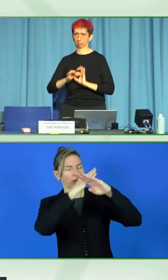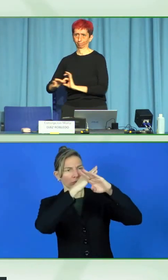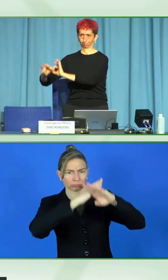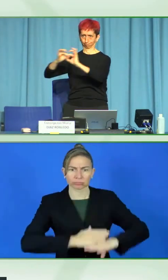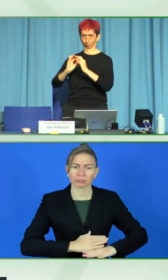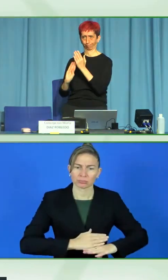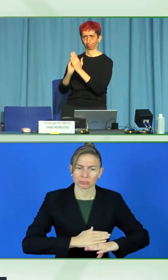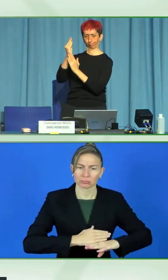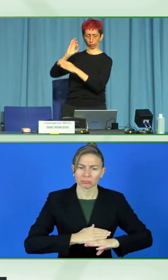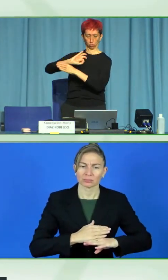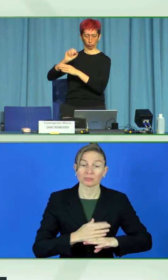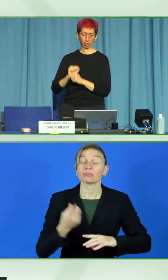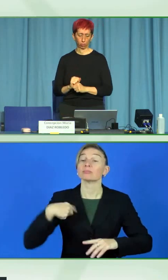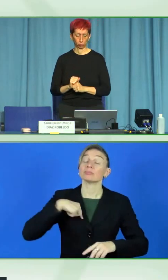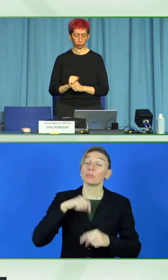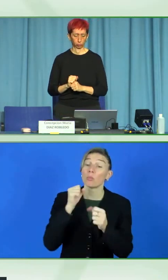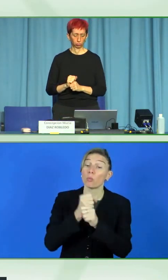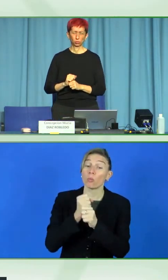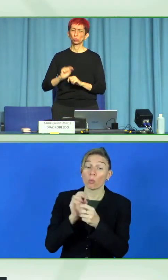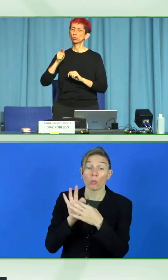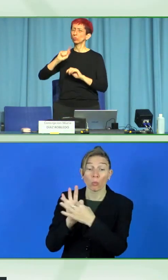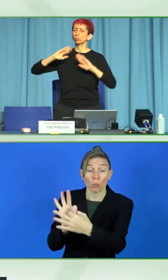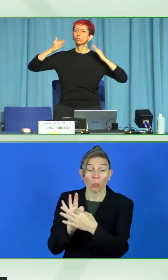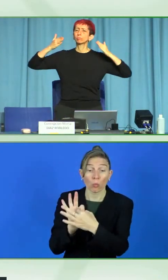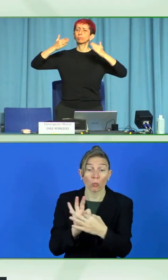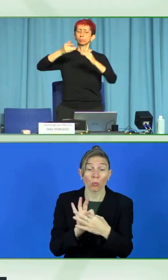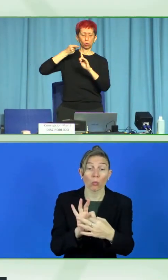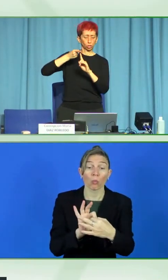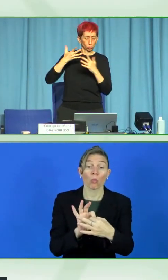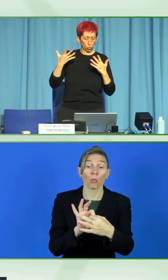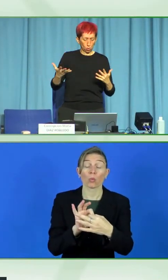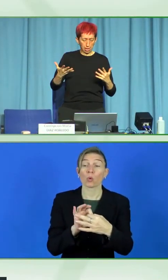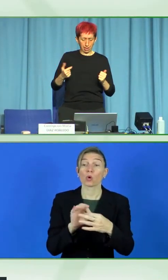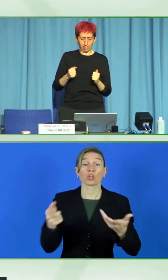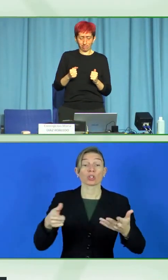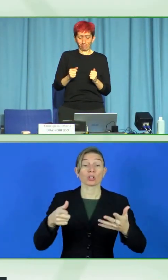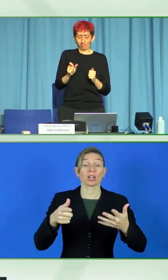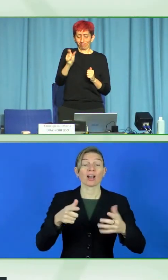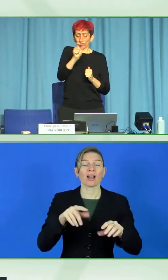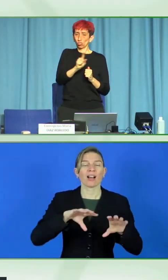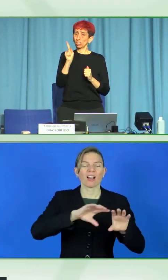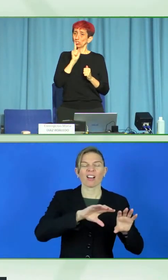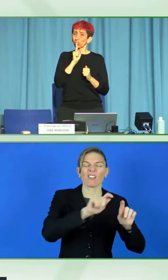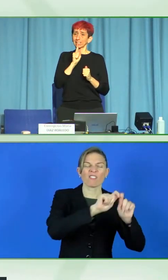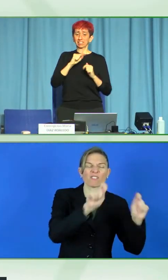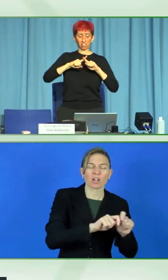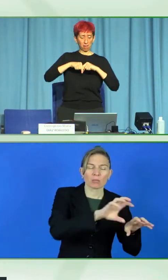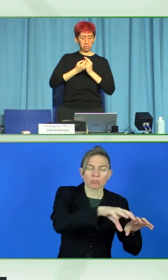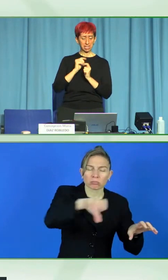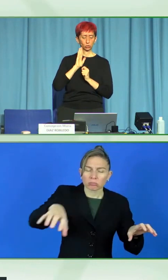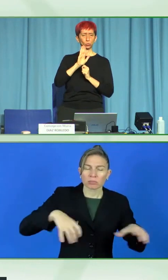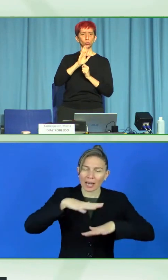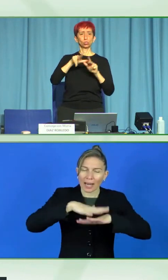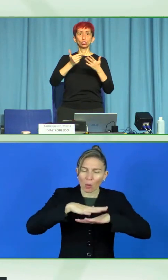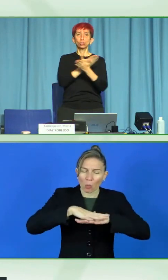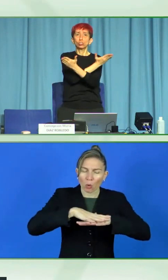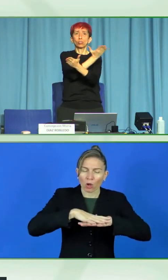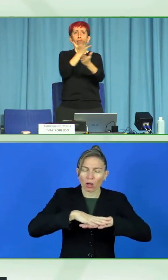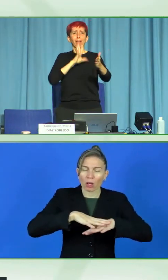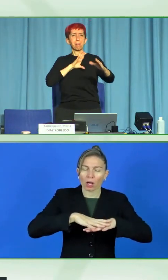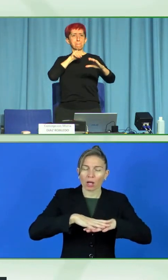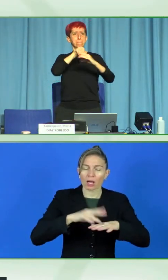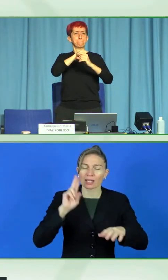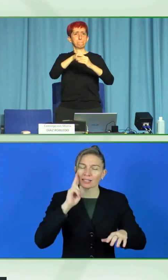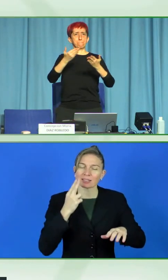with a network of regional federations in our country, and we